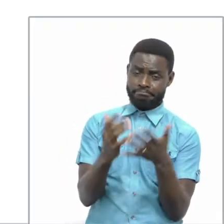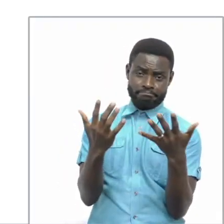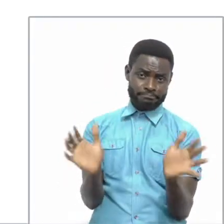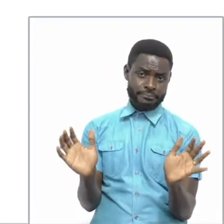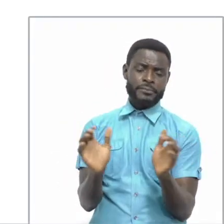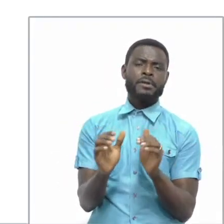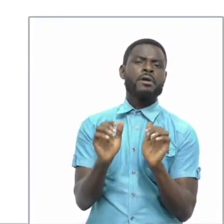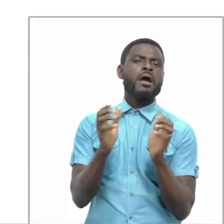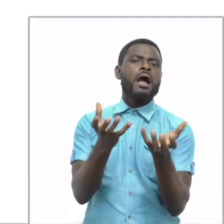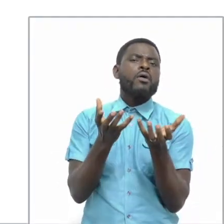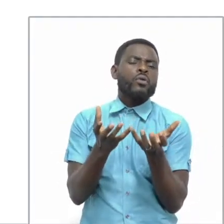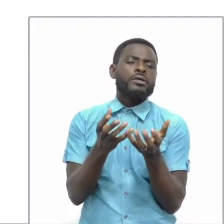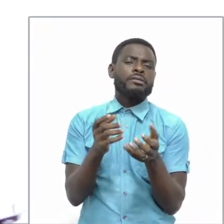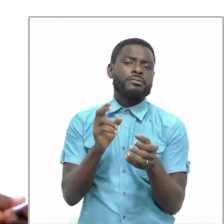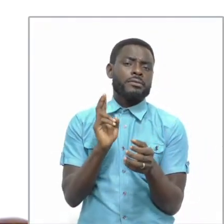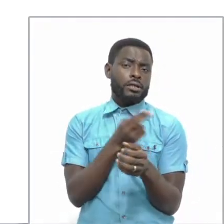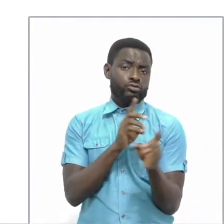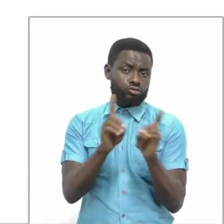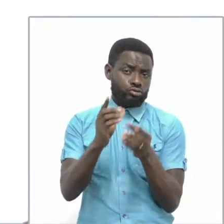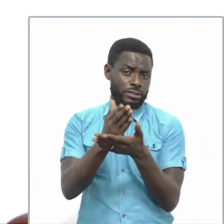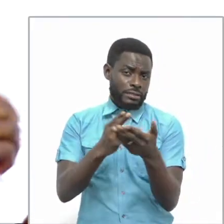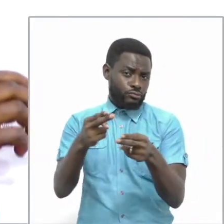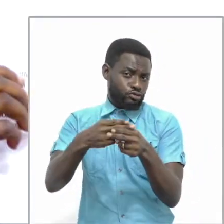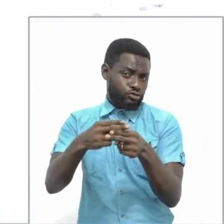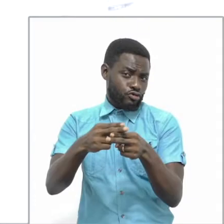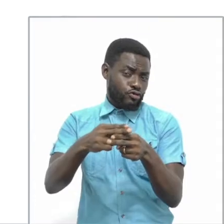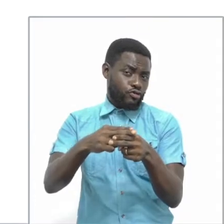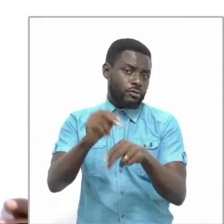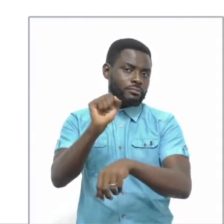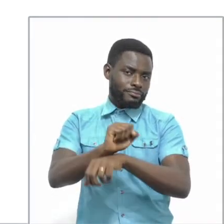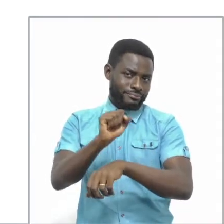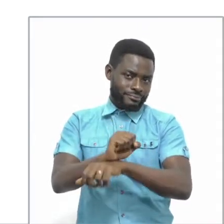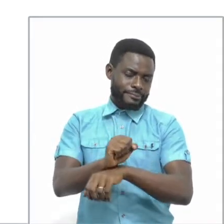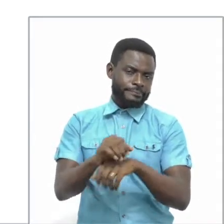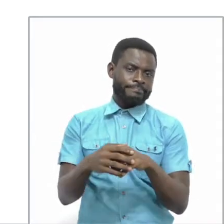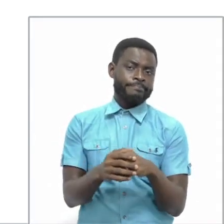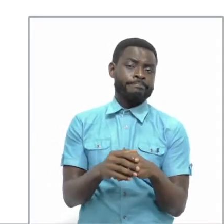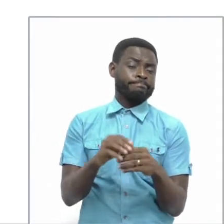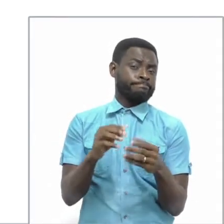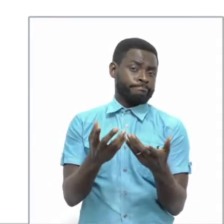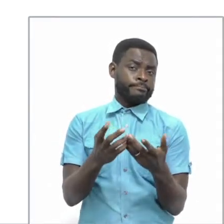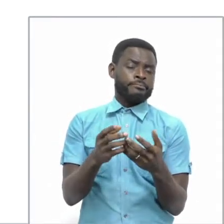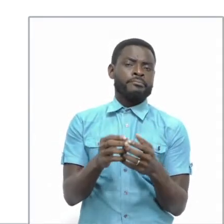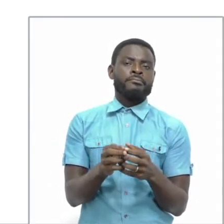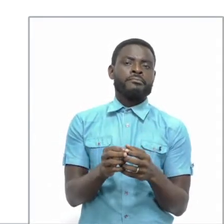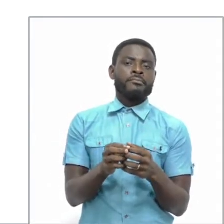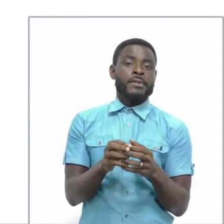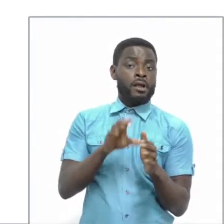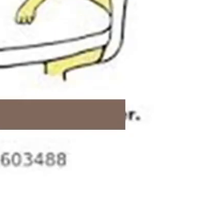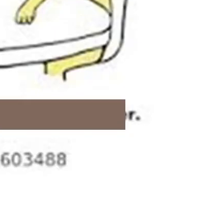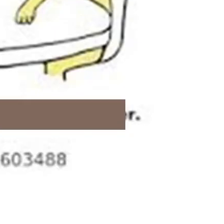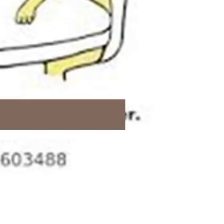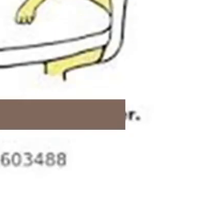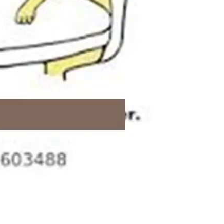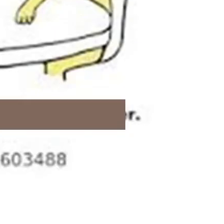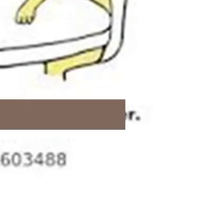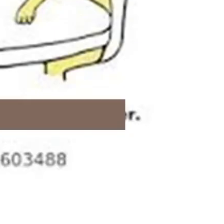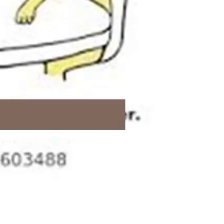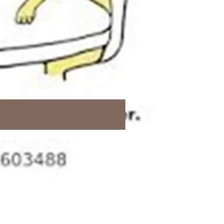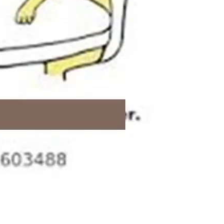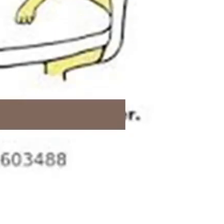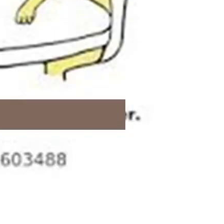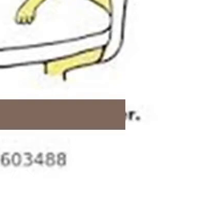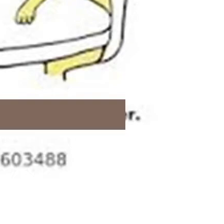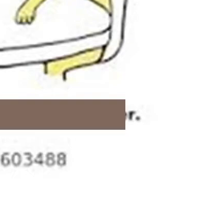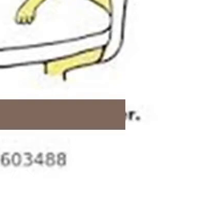that, I want us to do an exercise. The exercise is take that picture